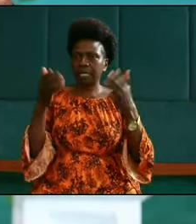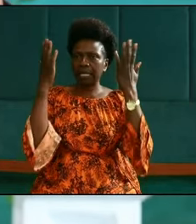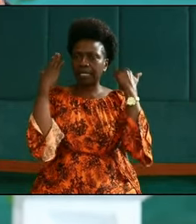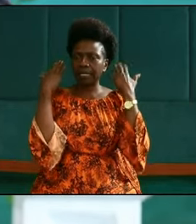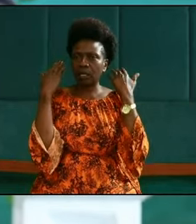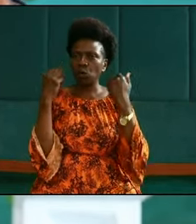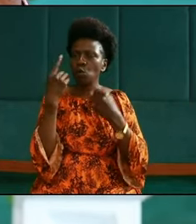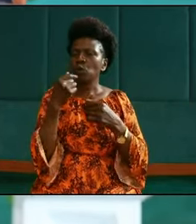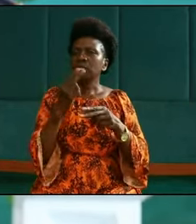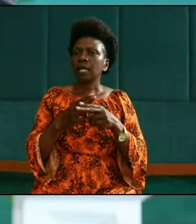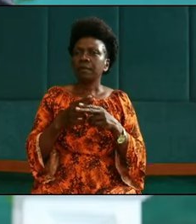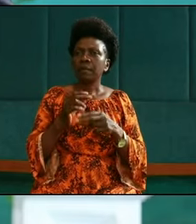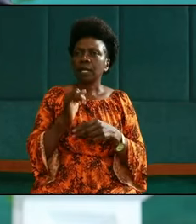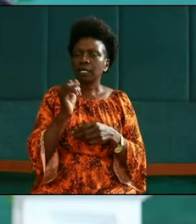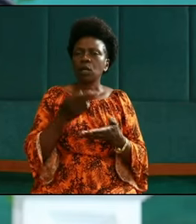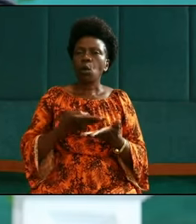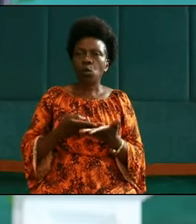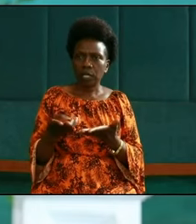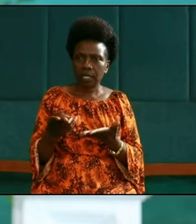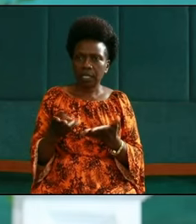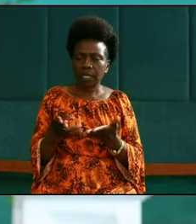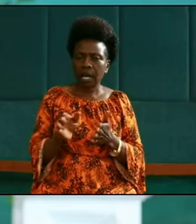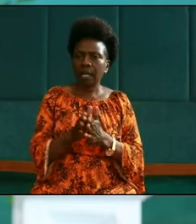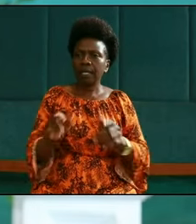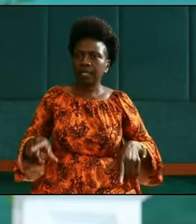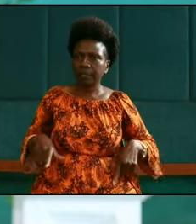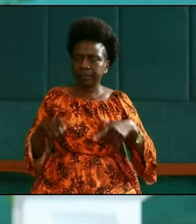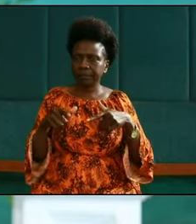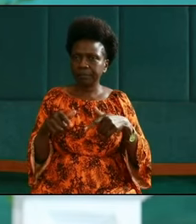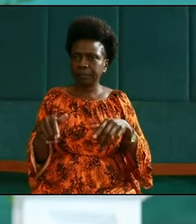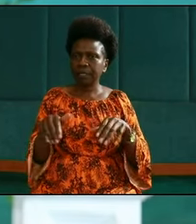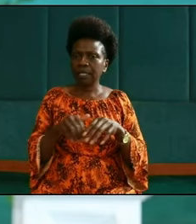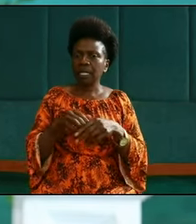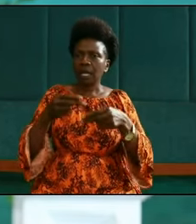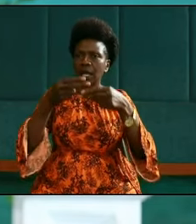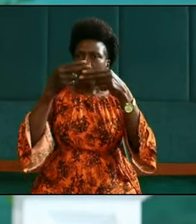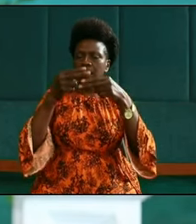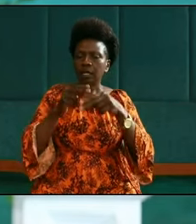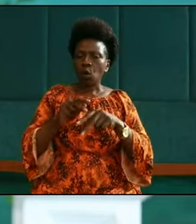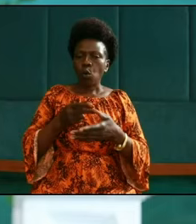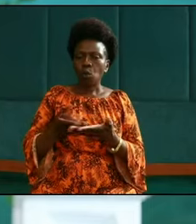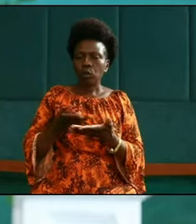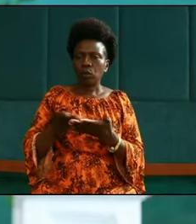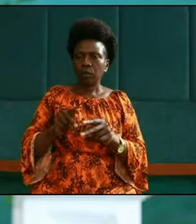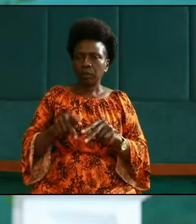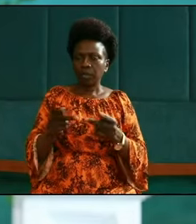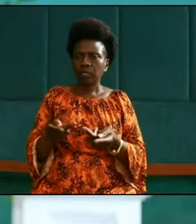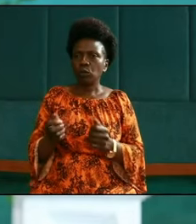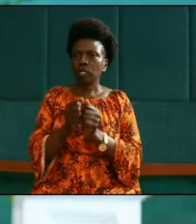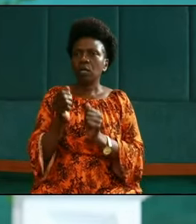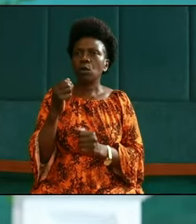eternity, whose name is holy, I dwell in the high and holy place, with